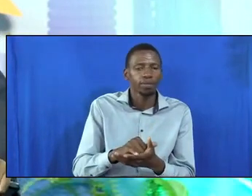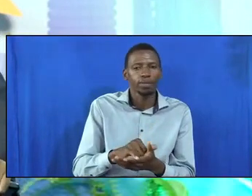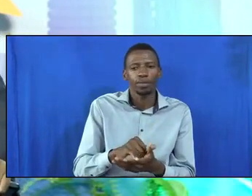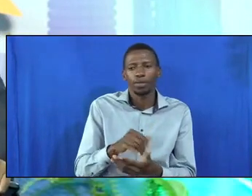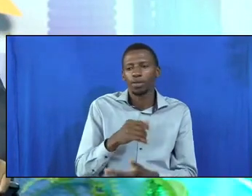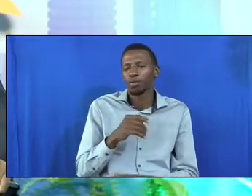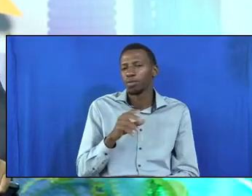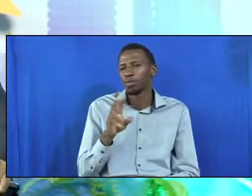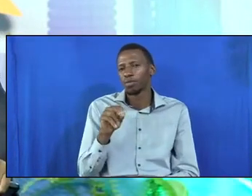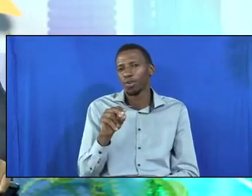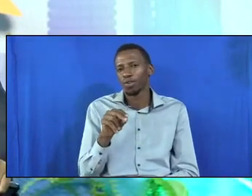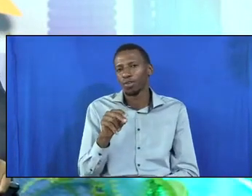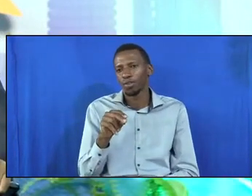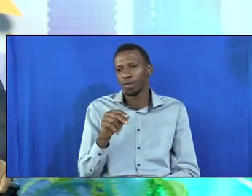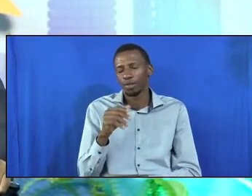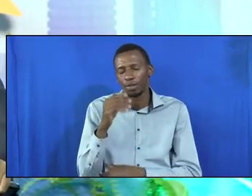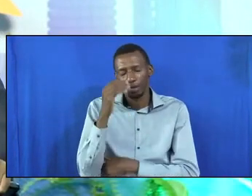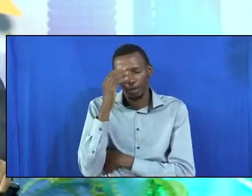regret.